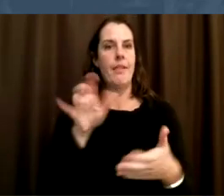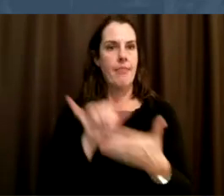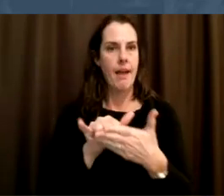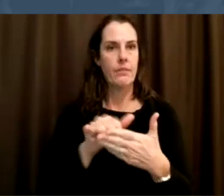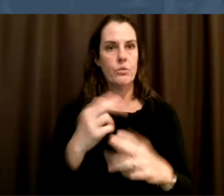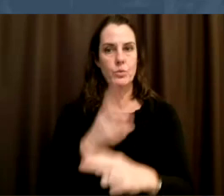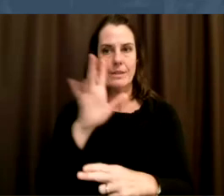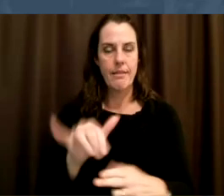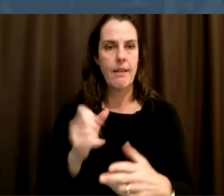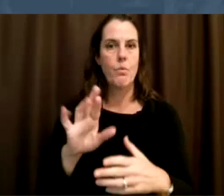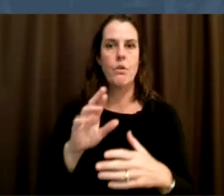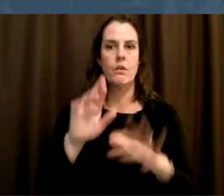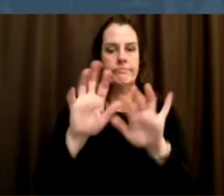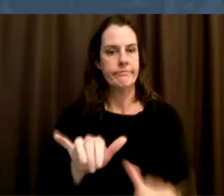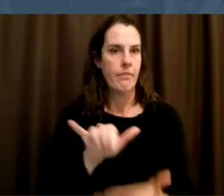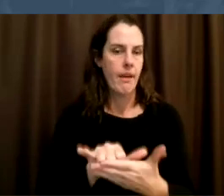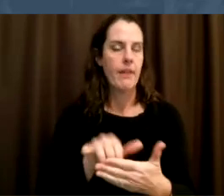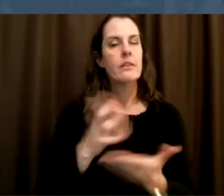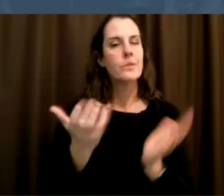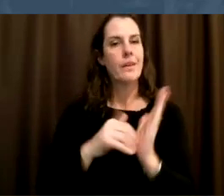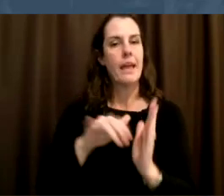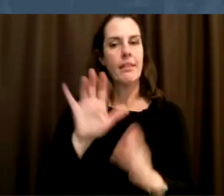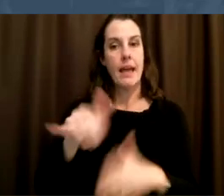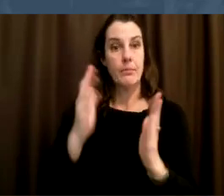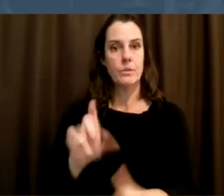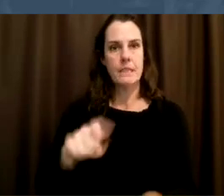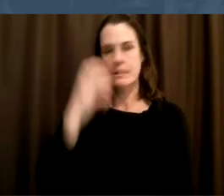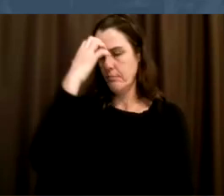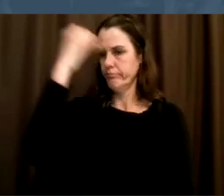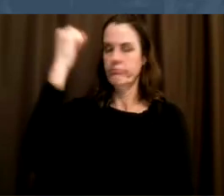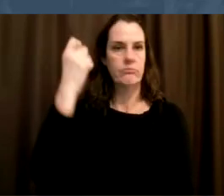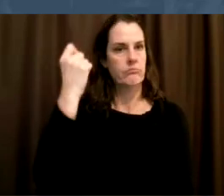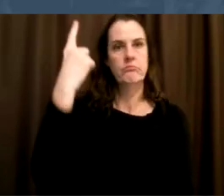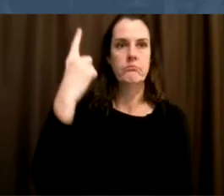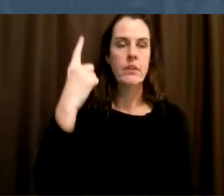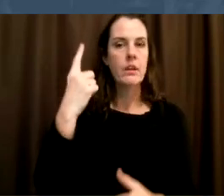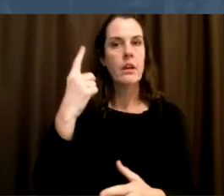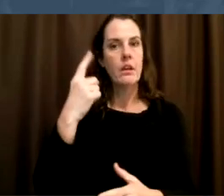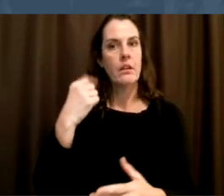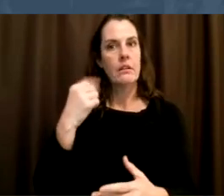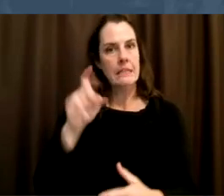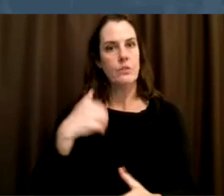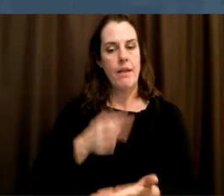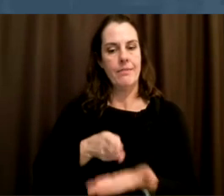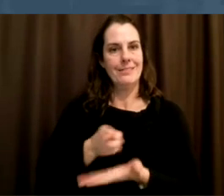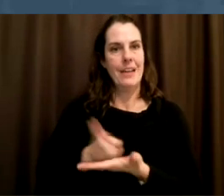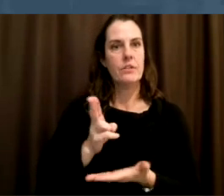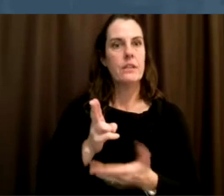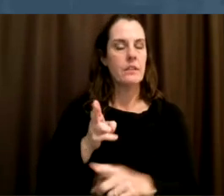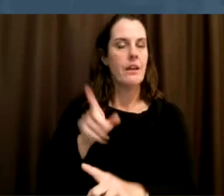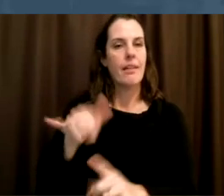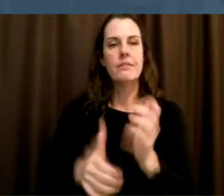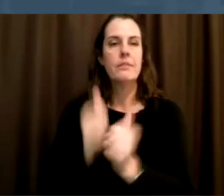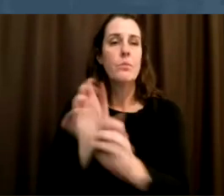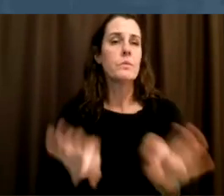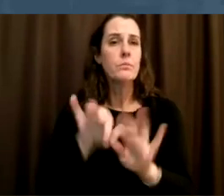right, so those competent personnel that are demonstrating a commitment to integrity is going to be probably the most